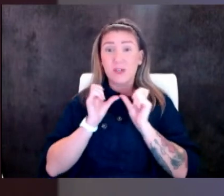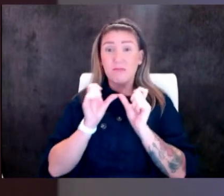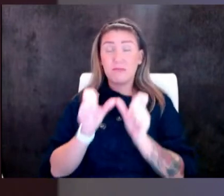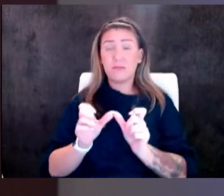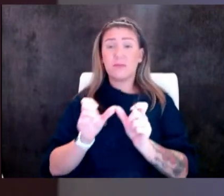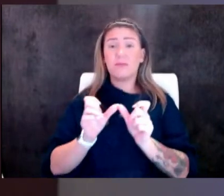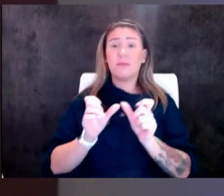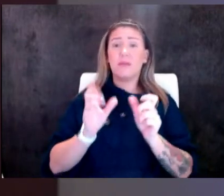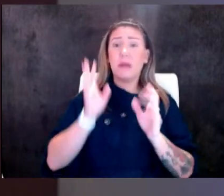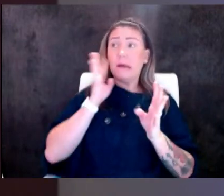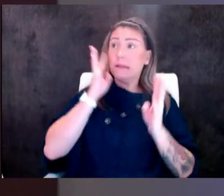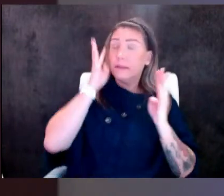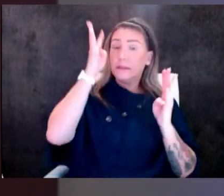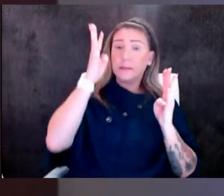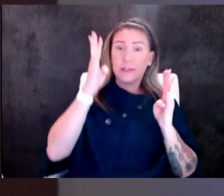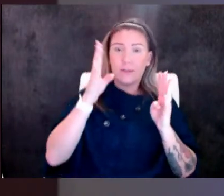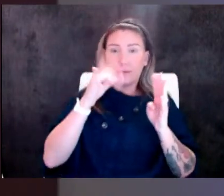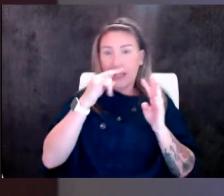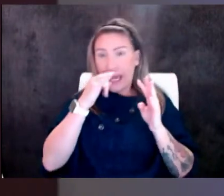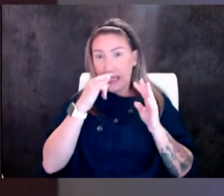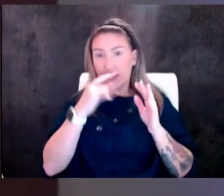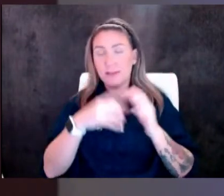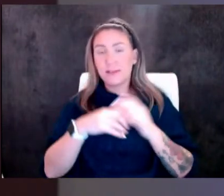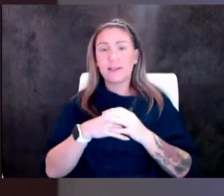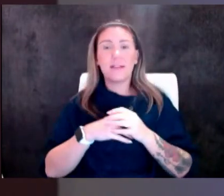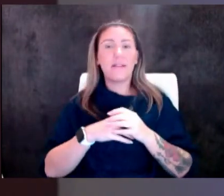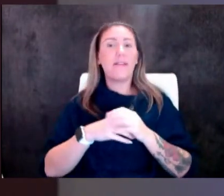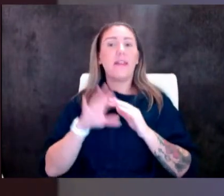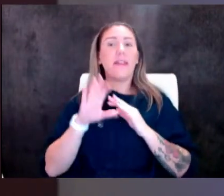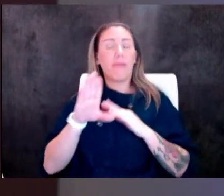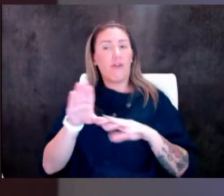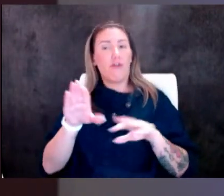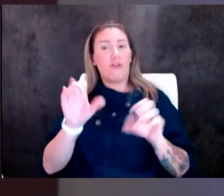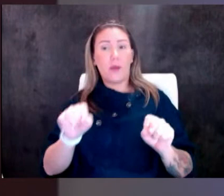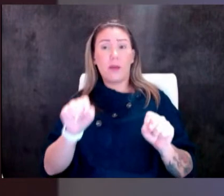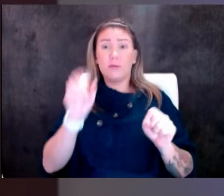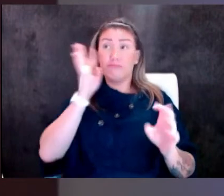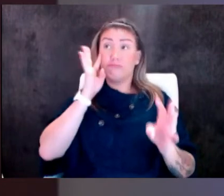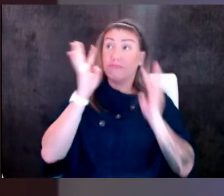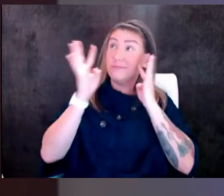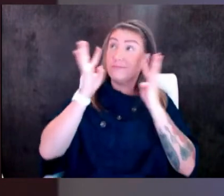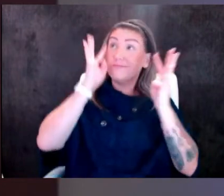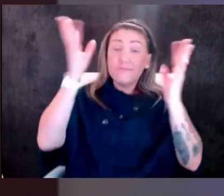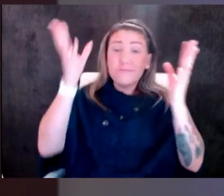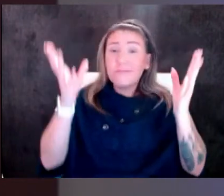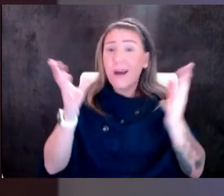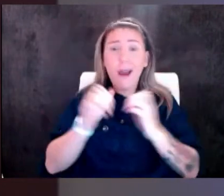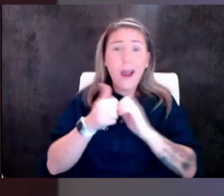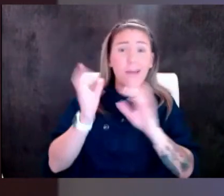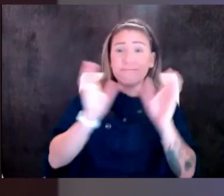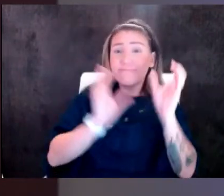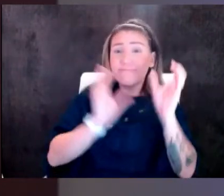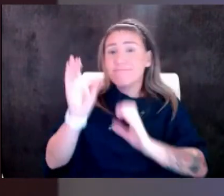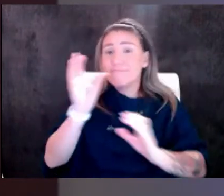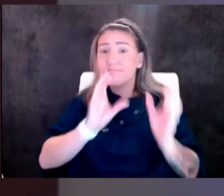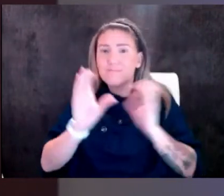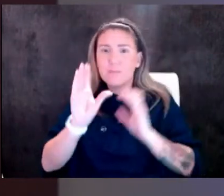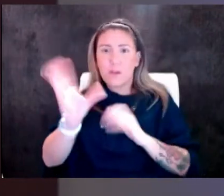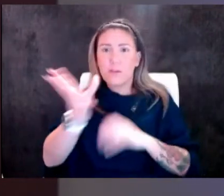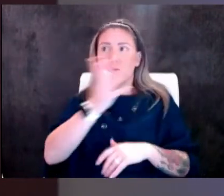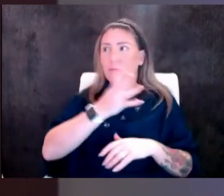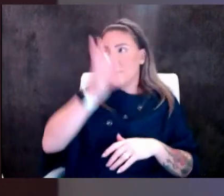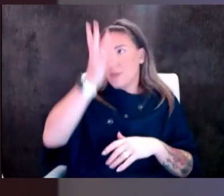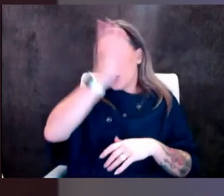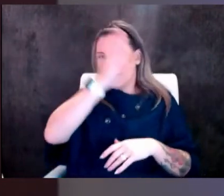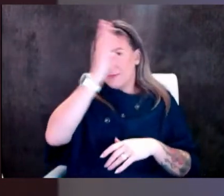creativity of children and their ability to come up with ways to get to explore that their parents didn't think about. So